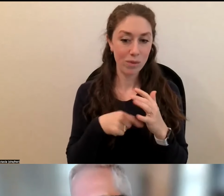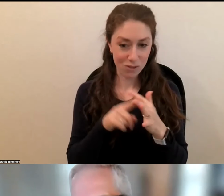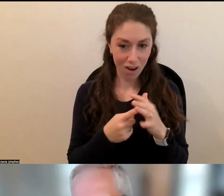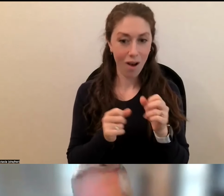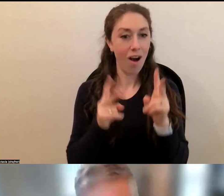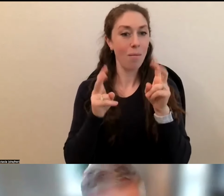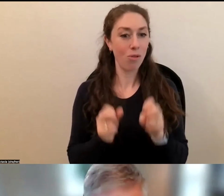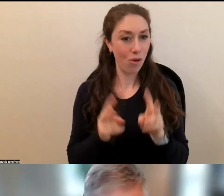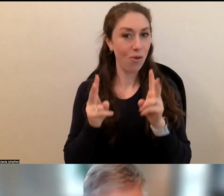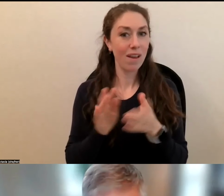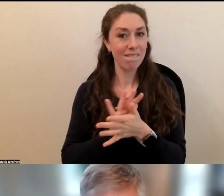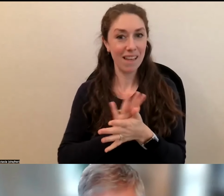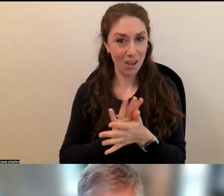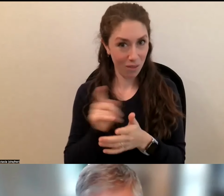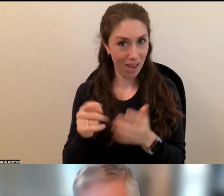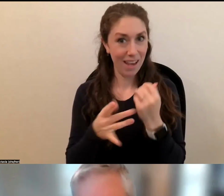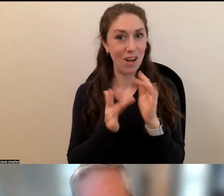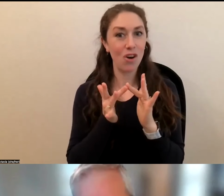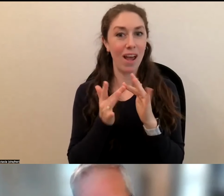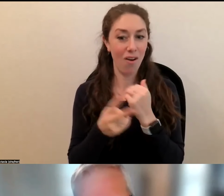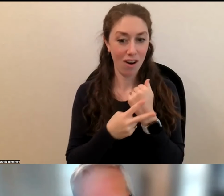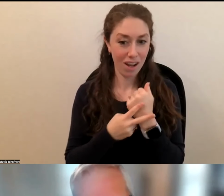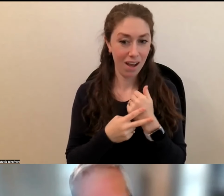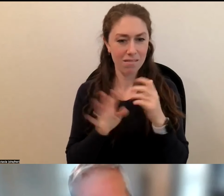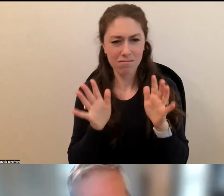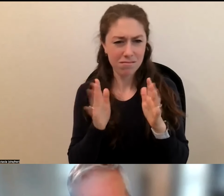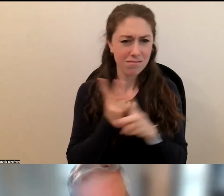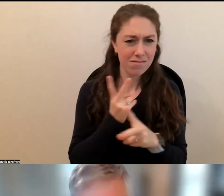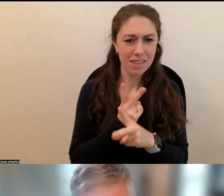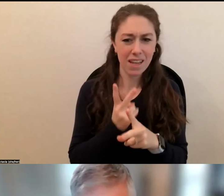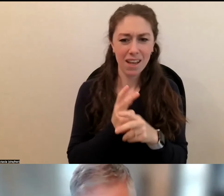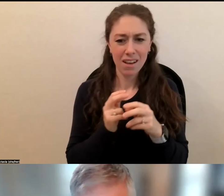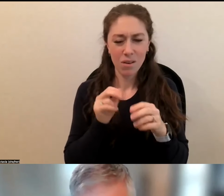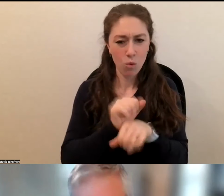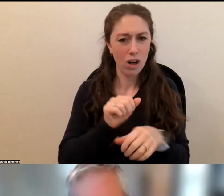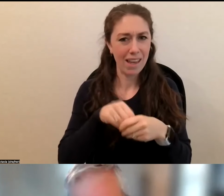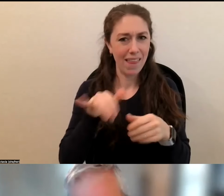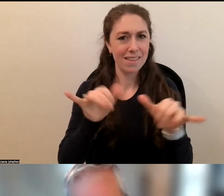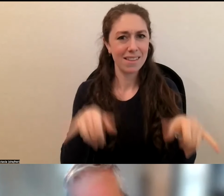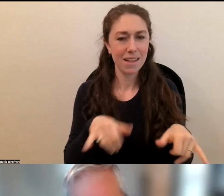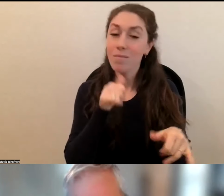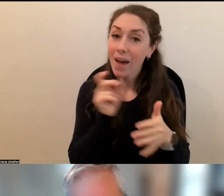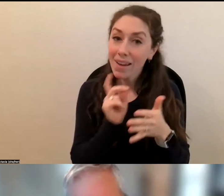our video to the Unit Archive, figuring out how to work in a system that wasn't designed for